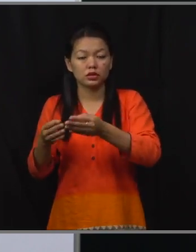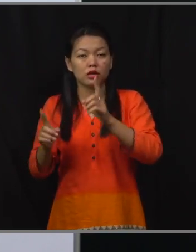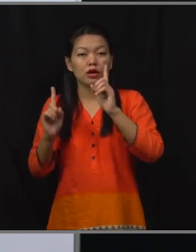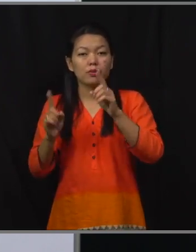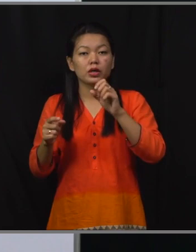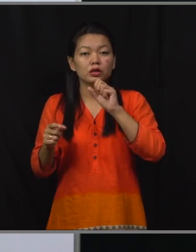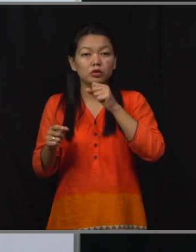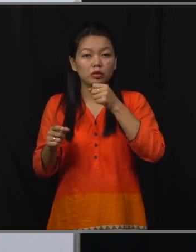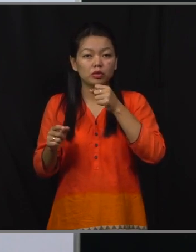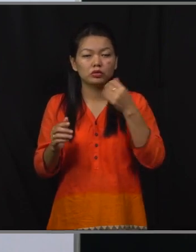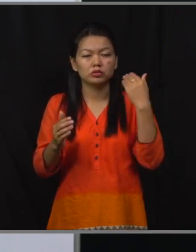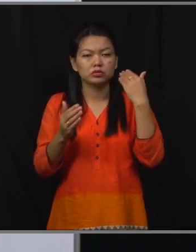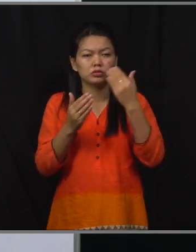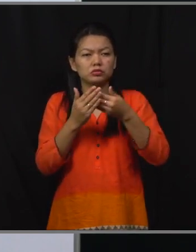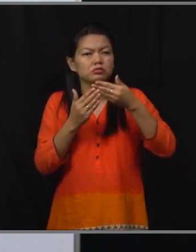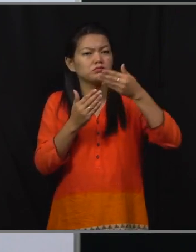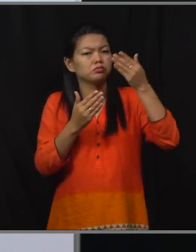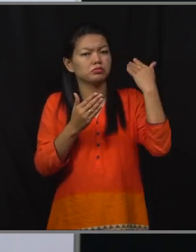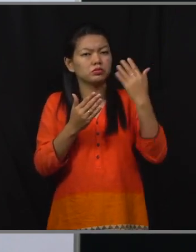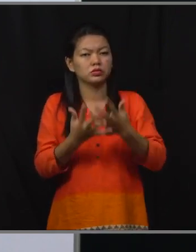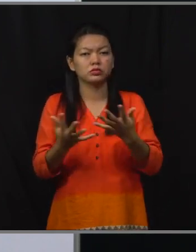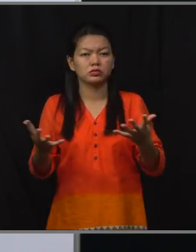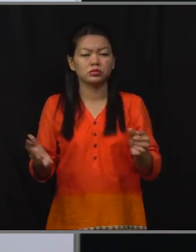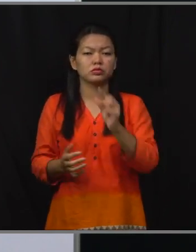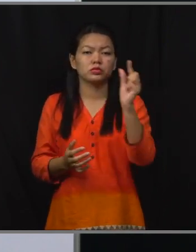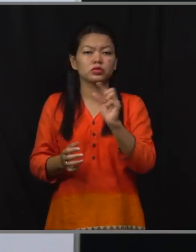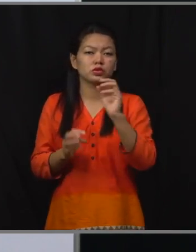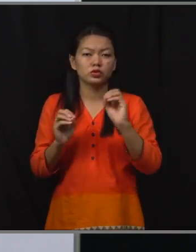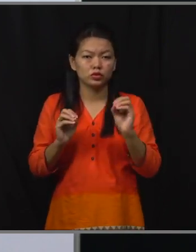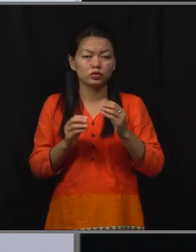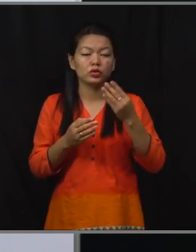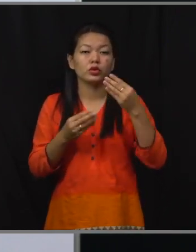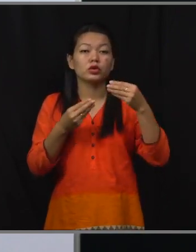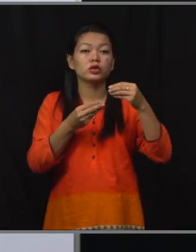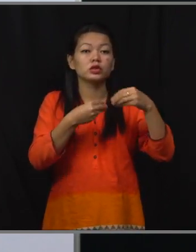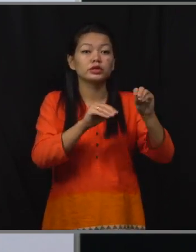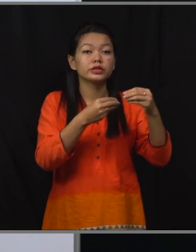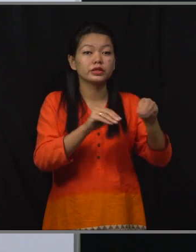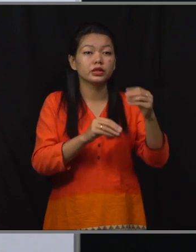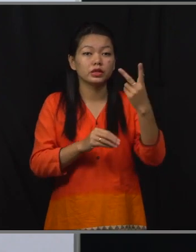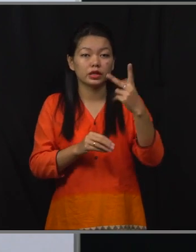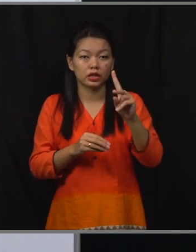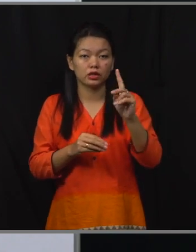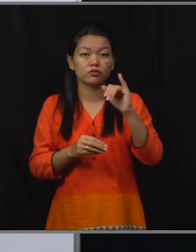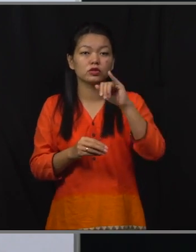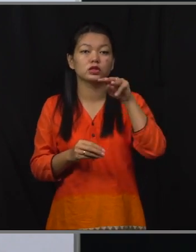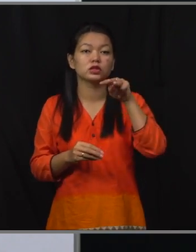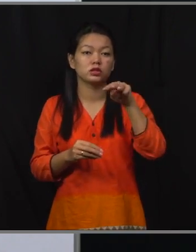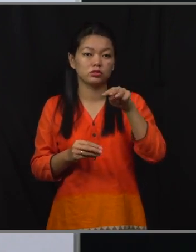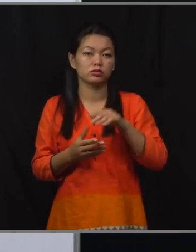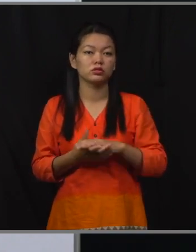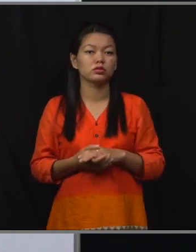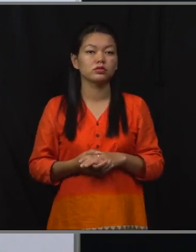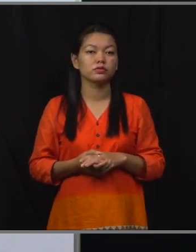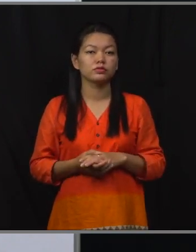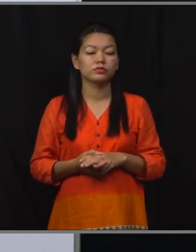4,000 loss. So this sports materials is the cost of sports materials are 10,000. They